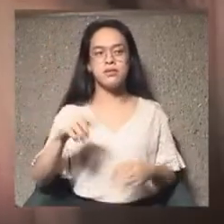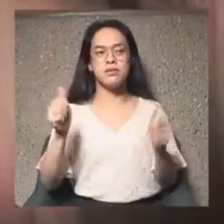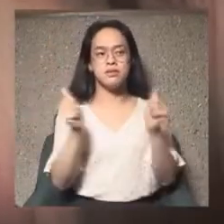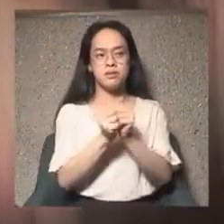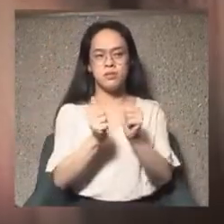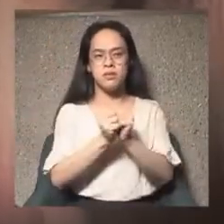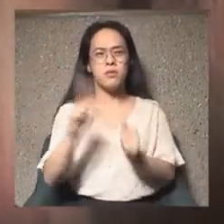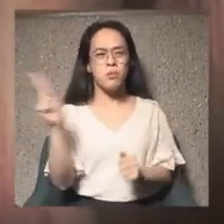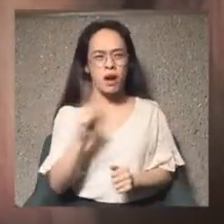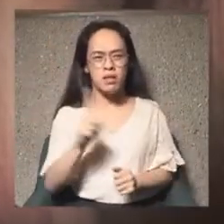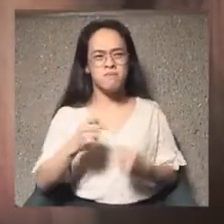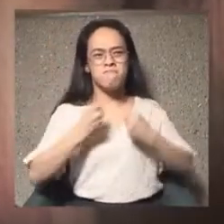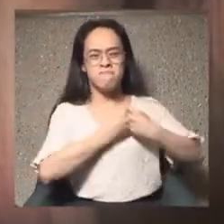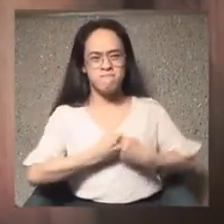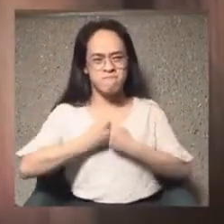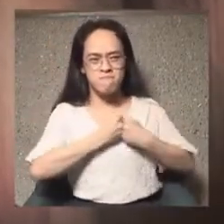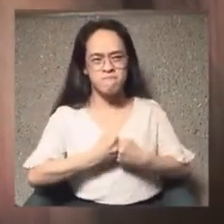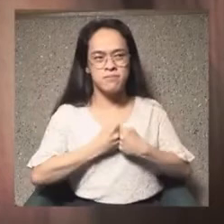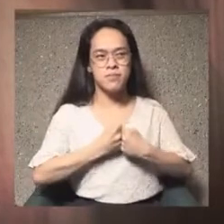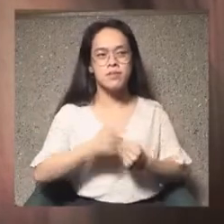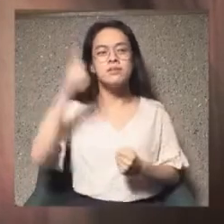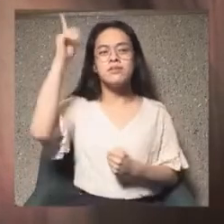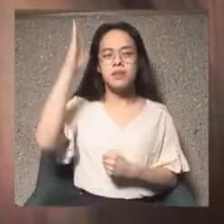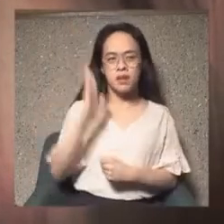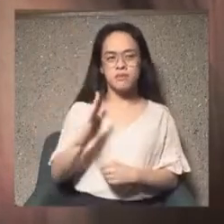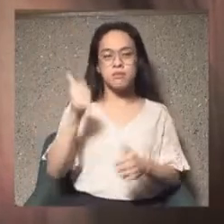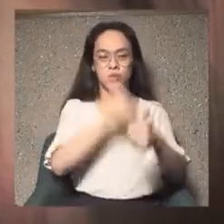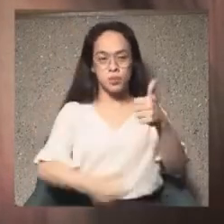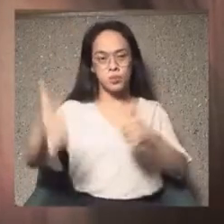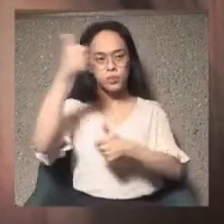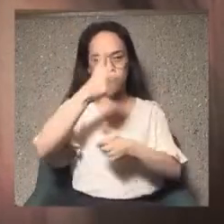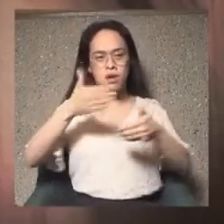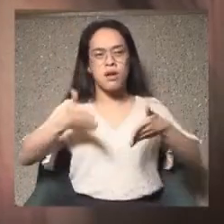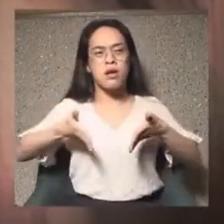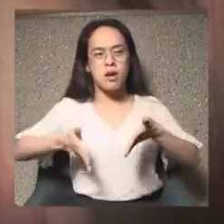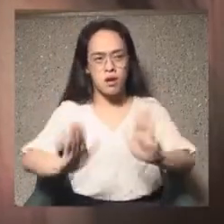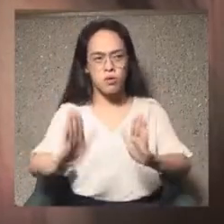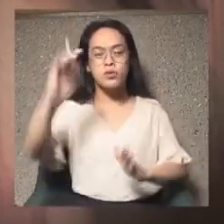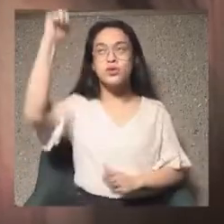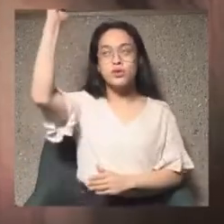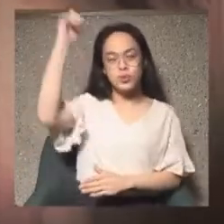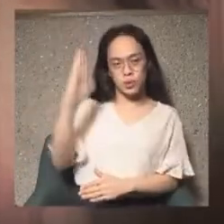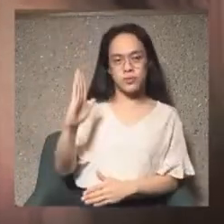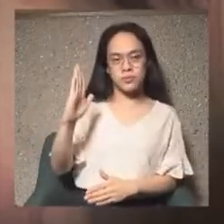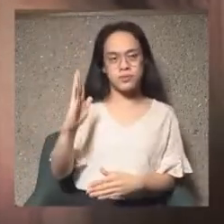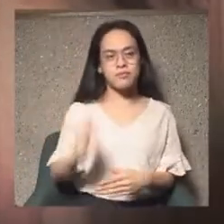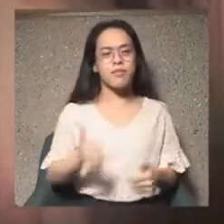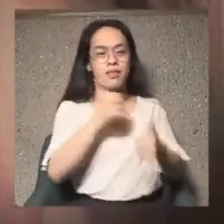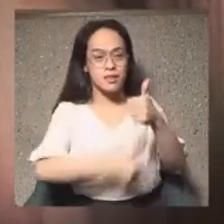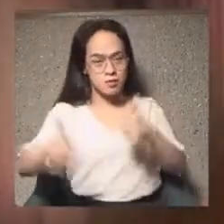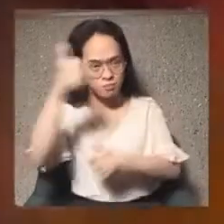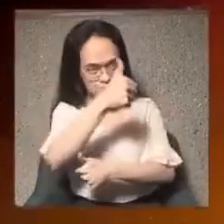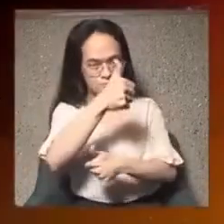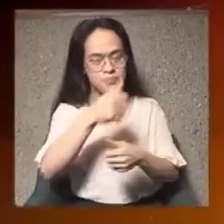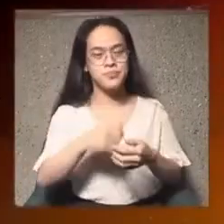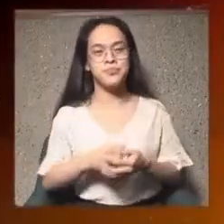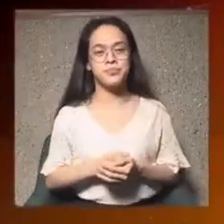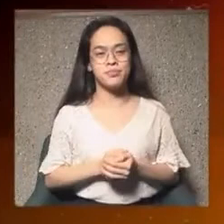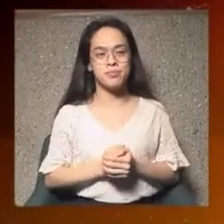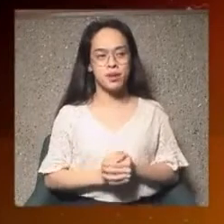When you let God win, you win too. That's